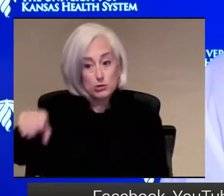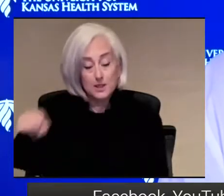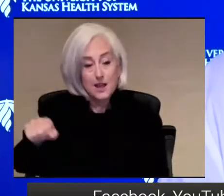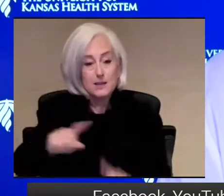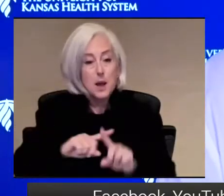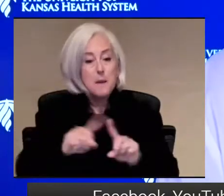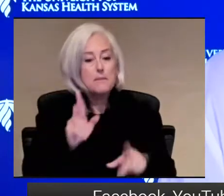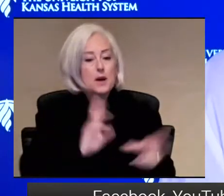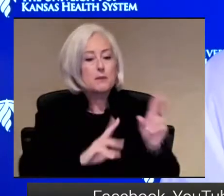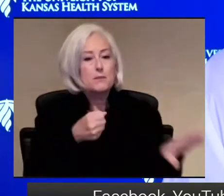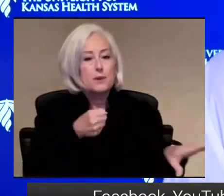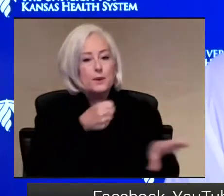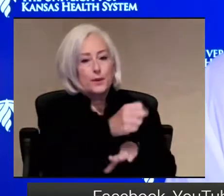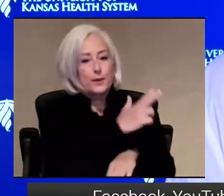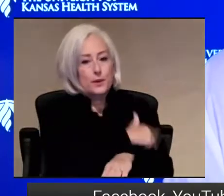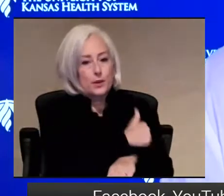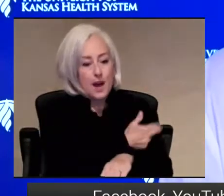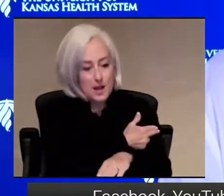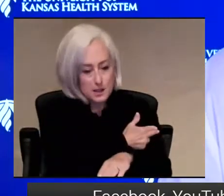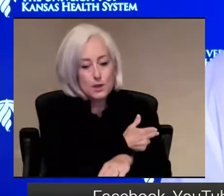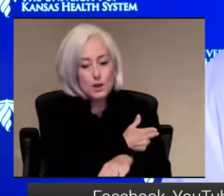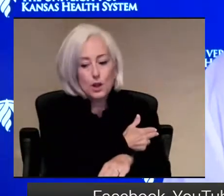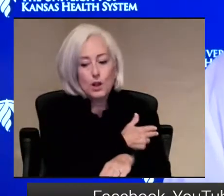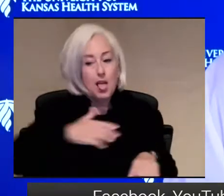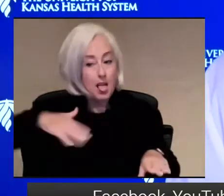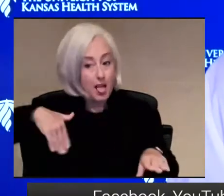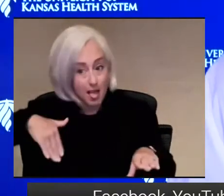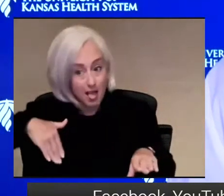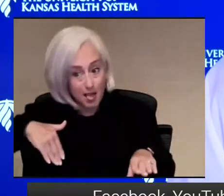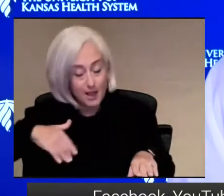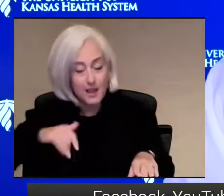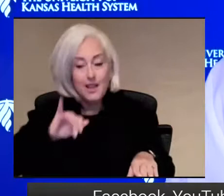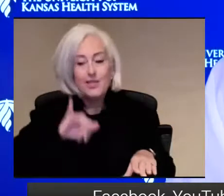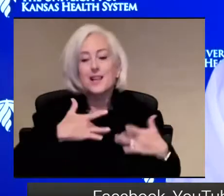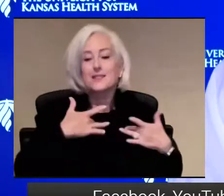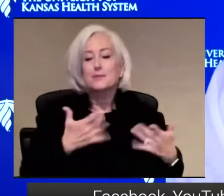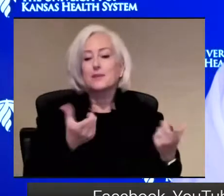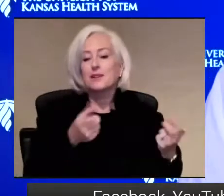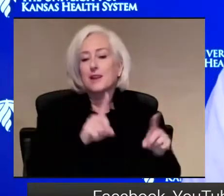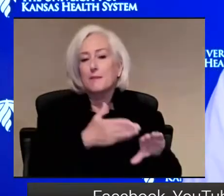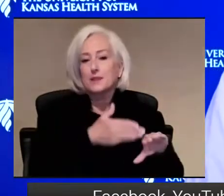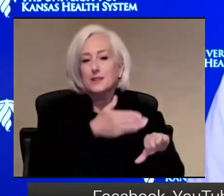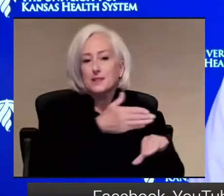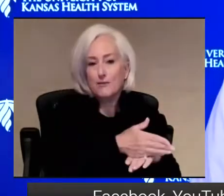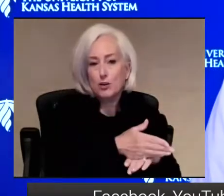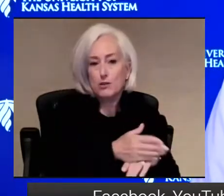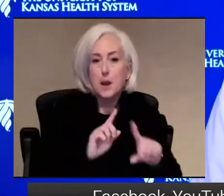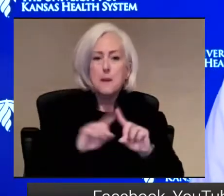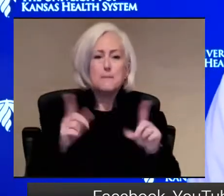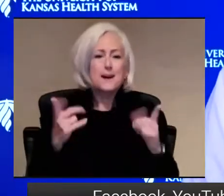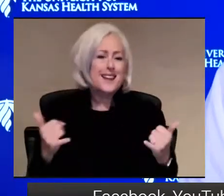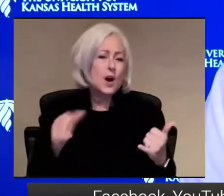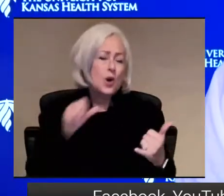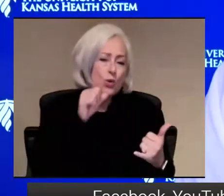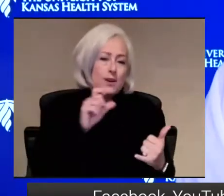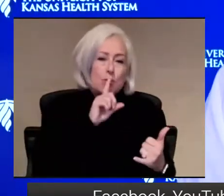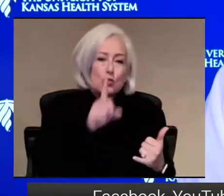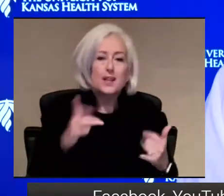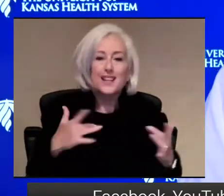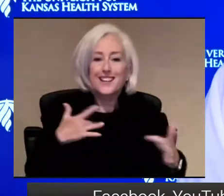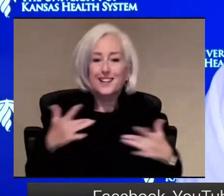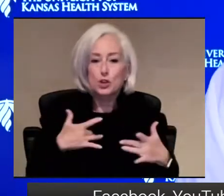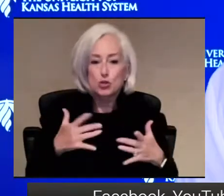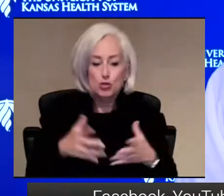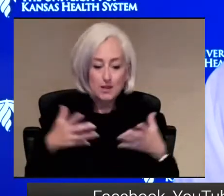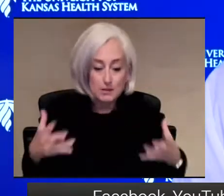hospitalizations do follow cases. We aren't as concerned as the cases, also because we know people are probably doing a lot of home testing or not testing